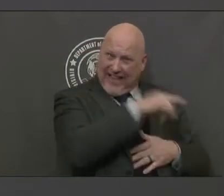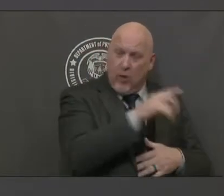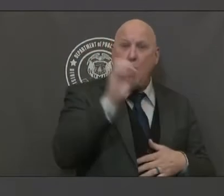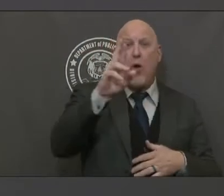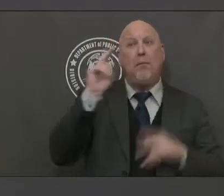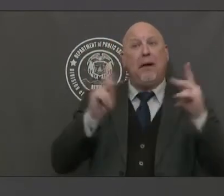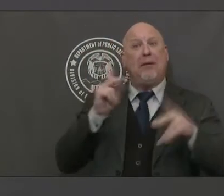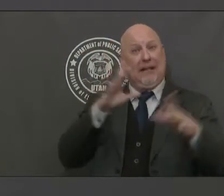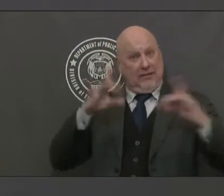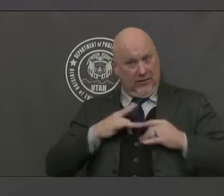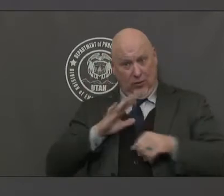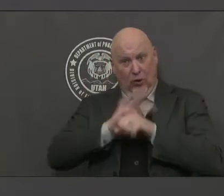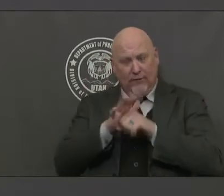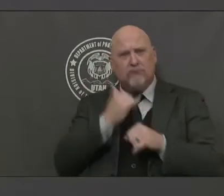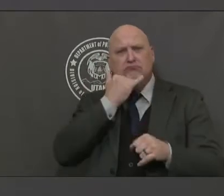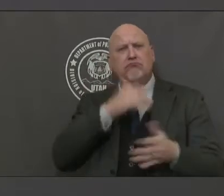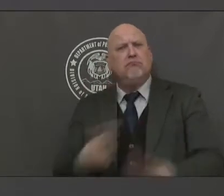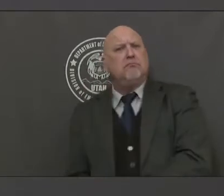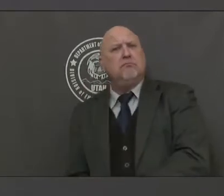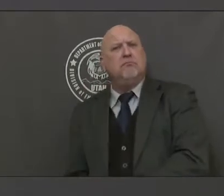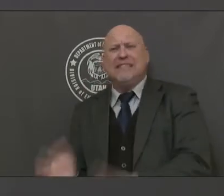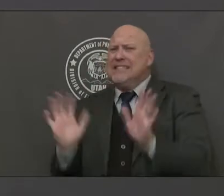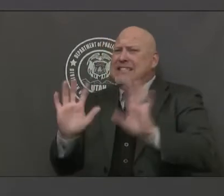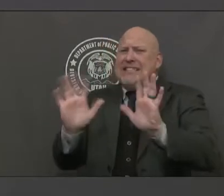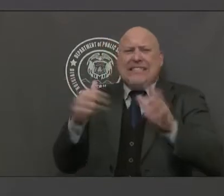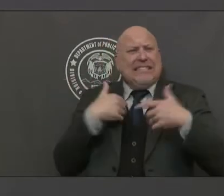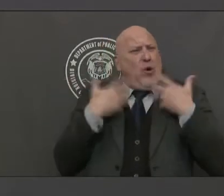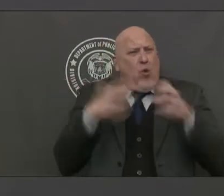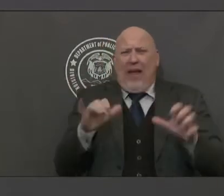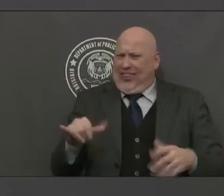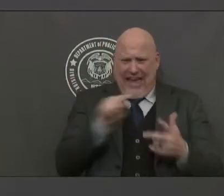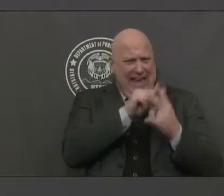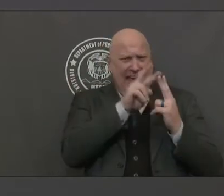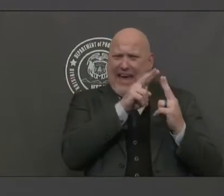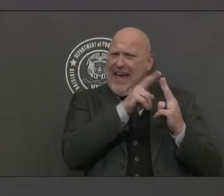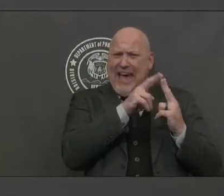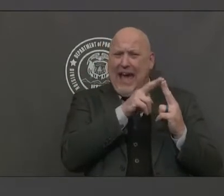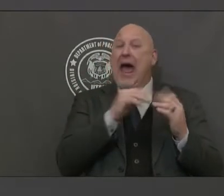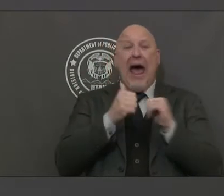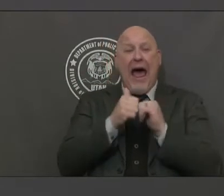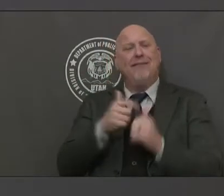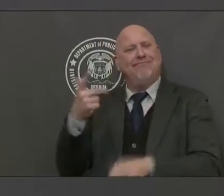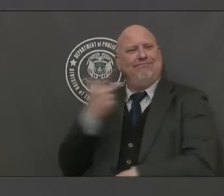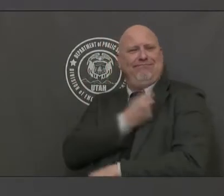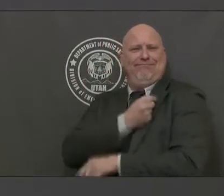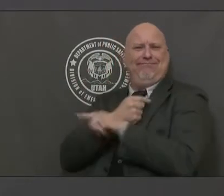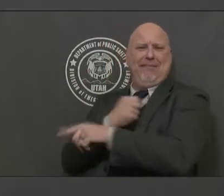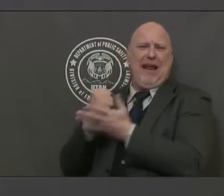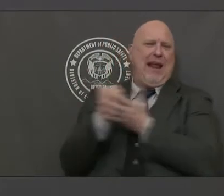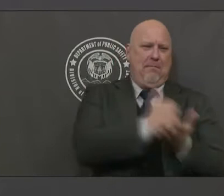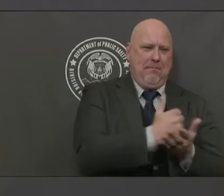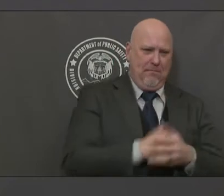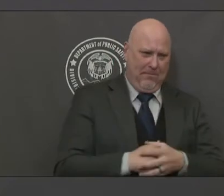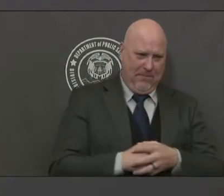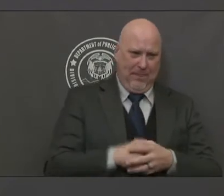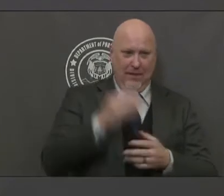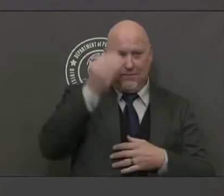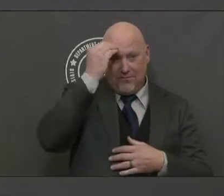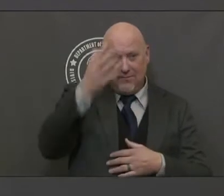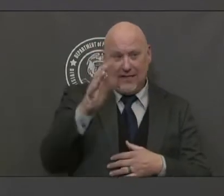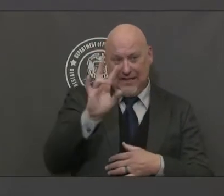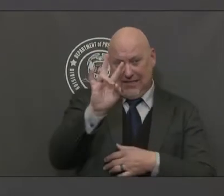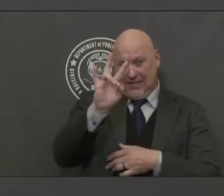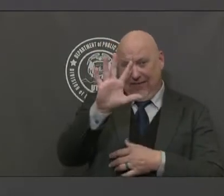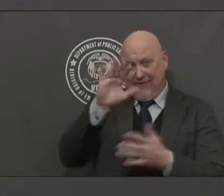not one was hospitalized after 4 weeks, and not one person died. That is, again, a